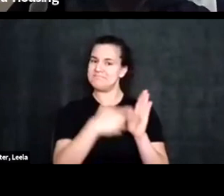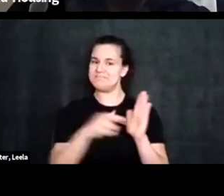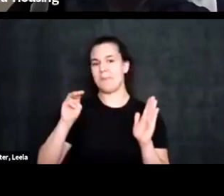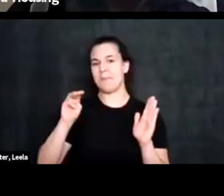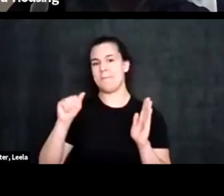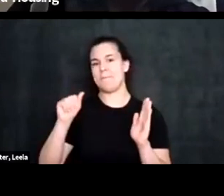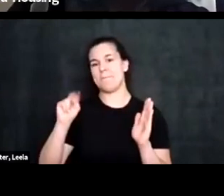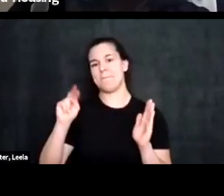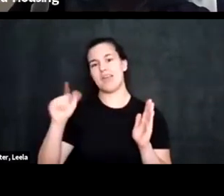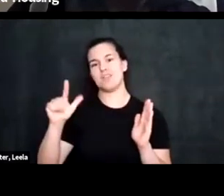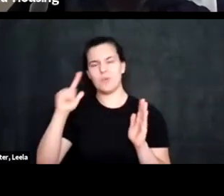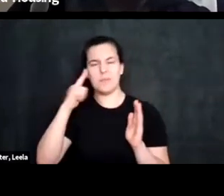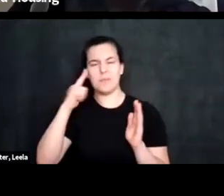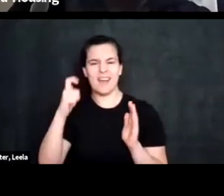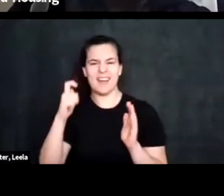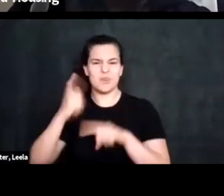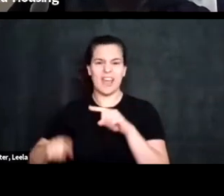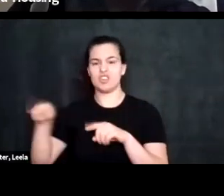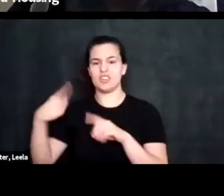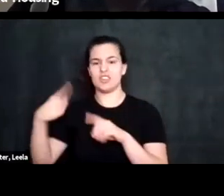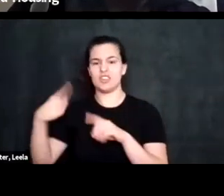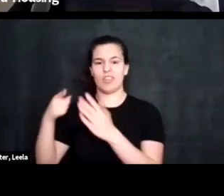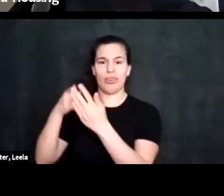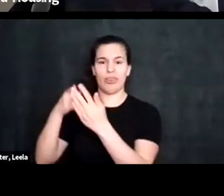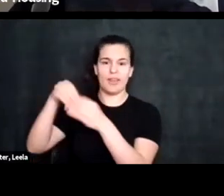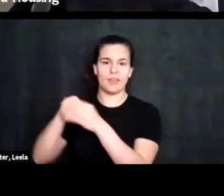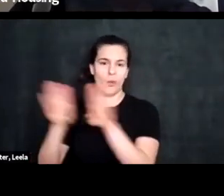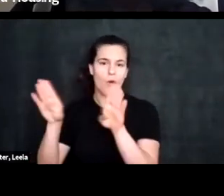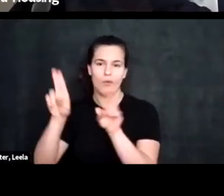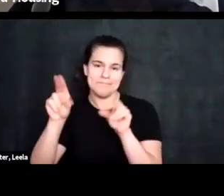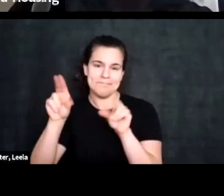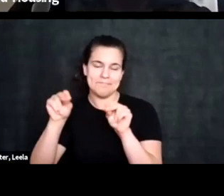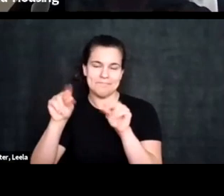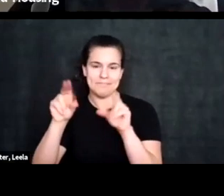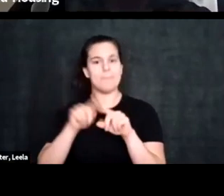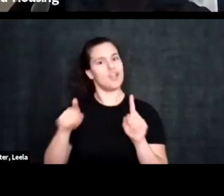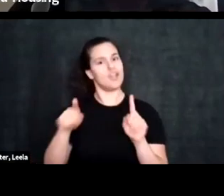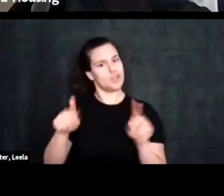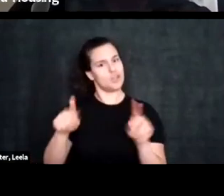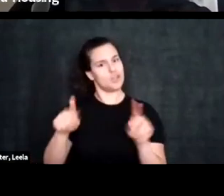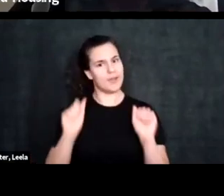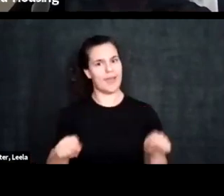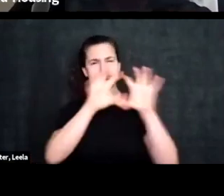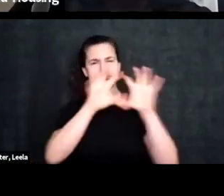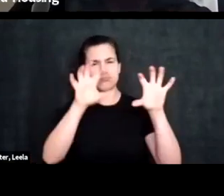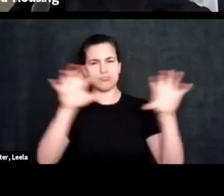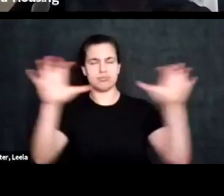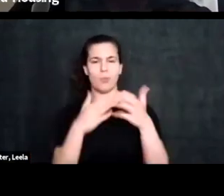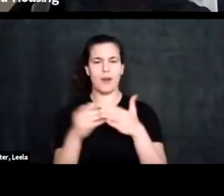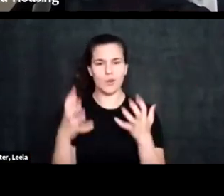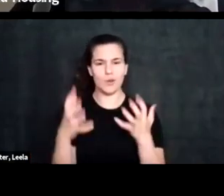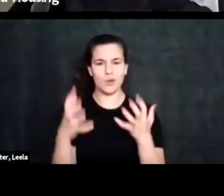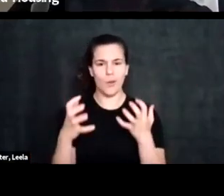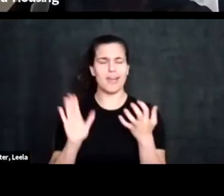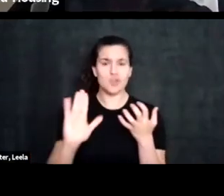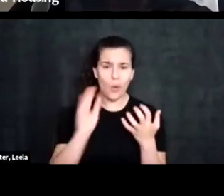use to hang things up, but you definitely can feel free to make it your own space. That's why we always say in Residence Life, it's your home away from